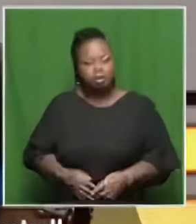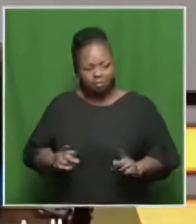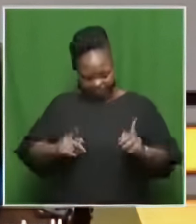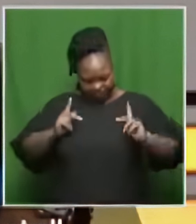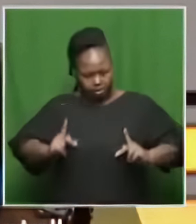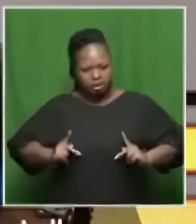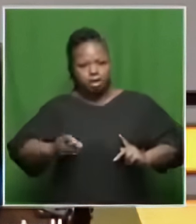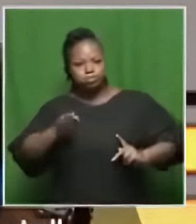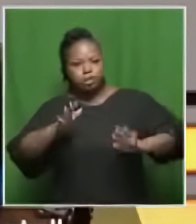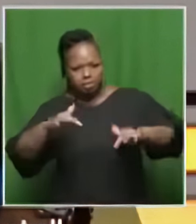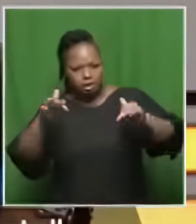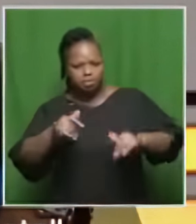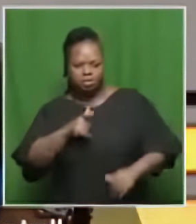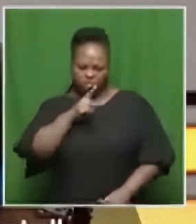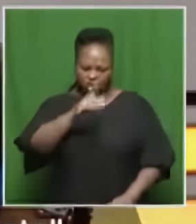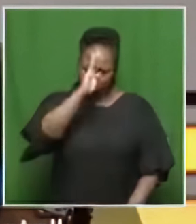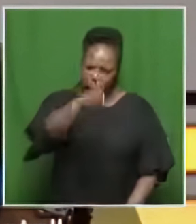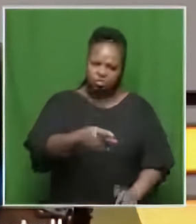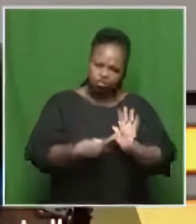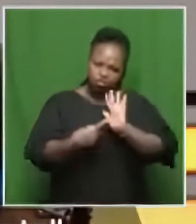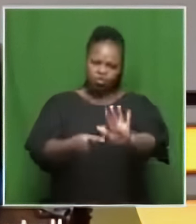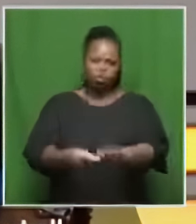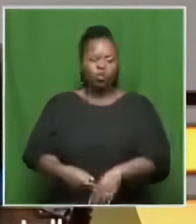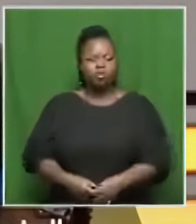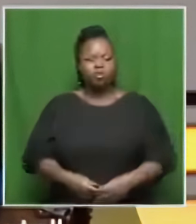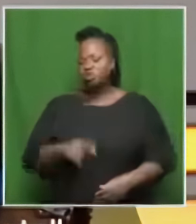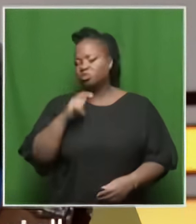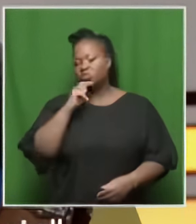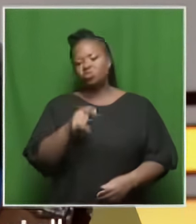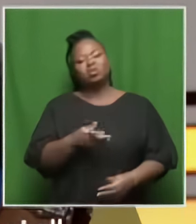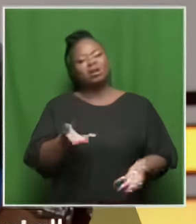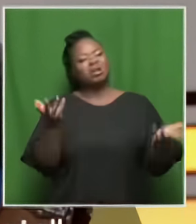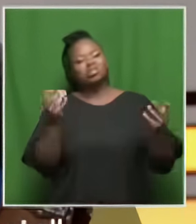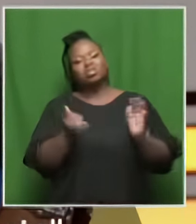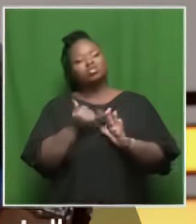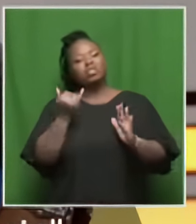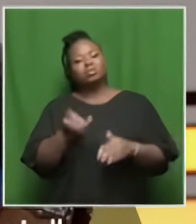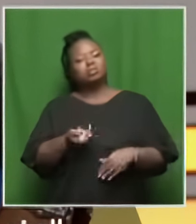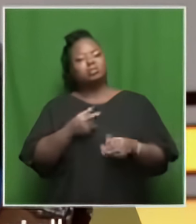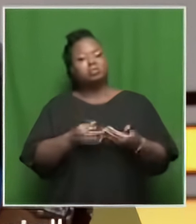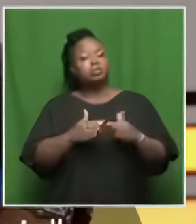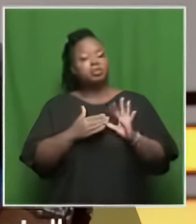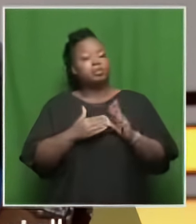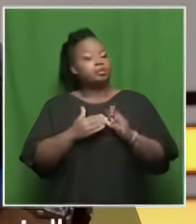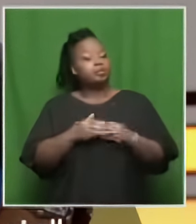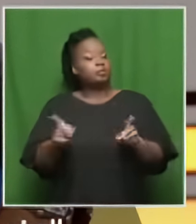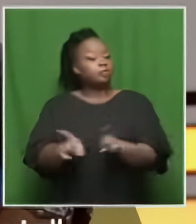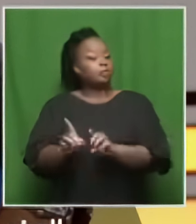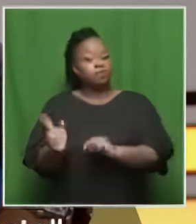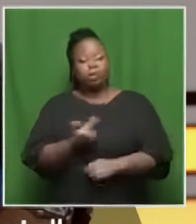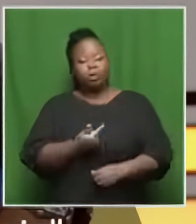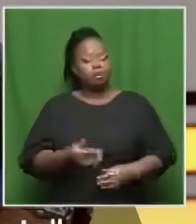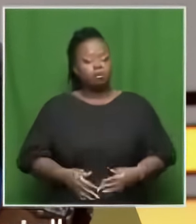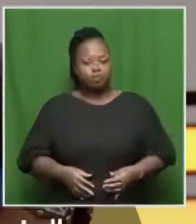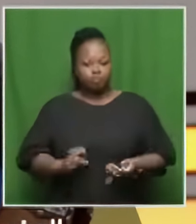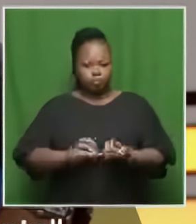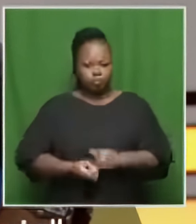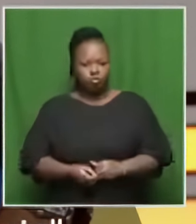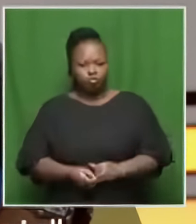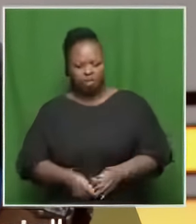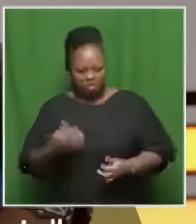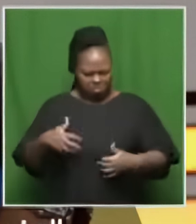it's in parliament, we're going to tell him and we'll demonstrate to him that he's nobody except being a citizen of this country like all of us. When he tries